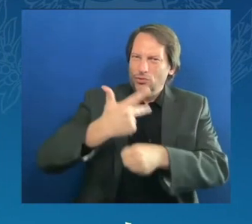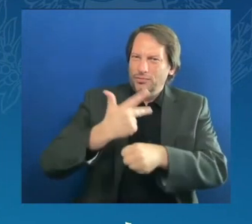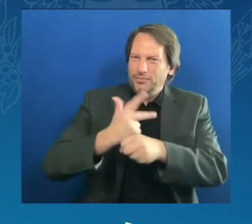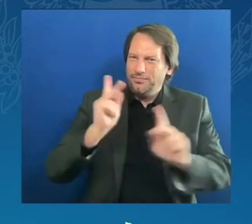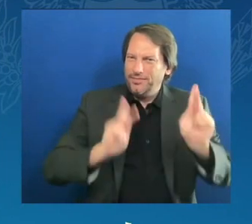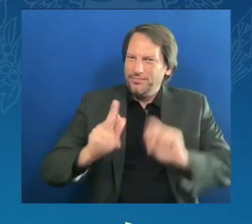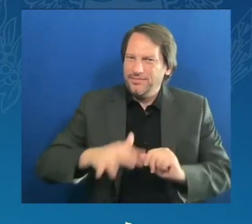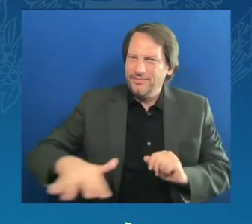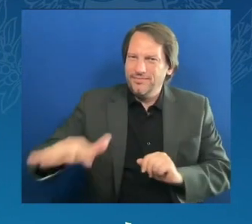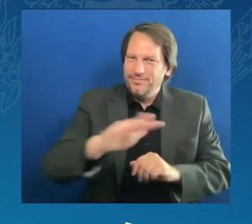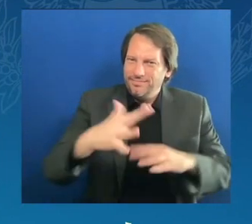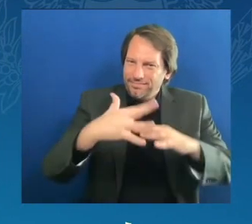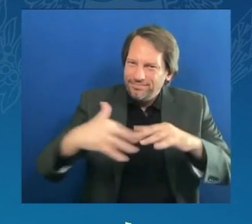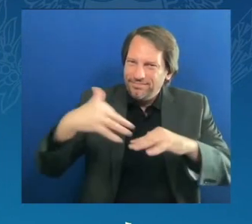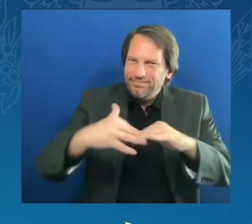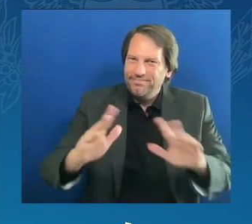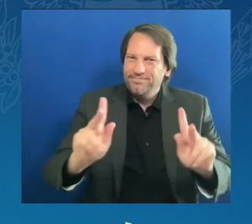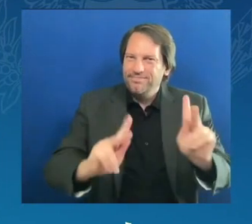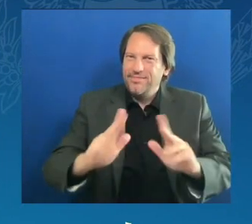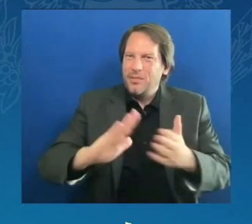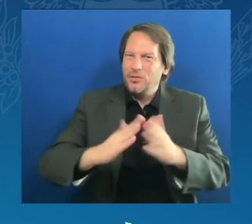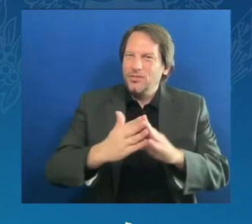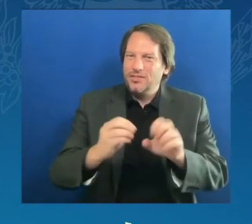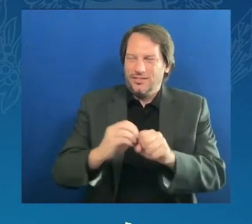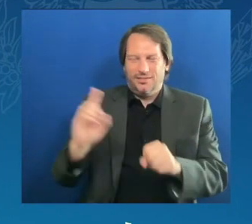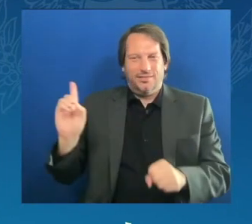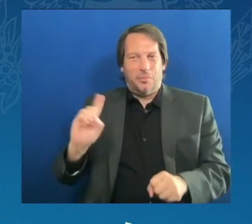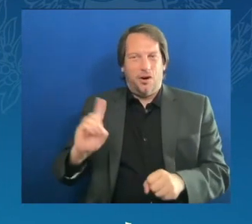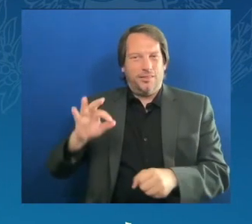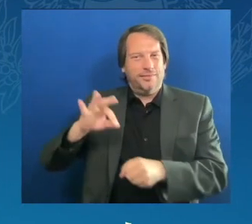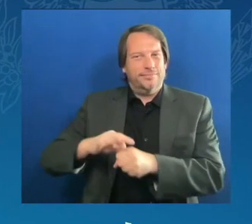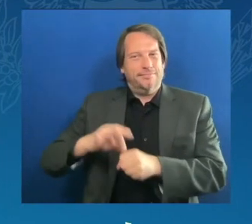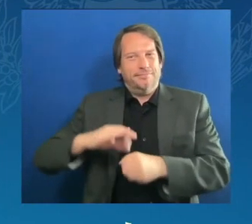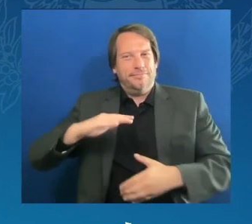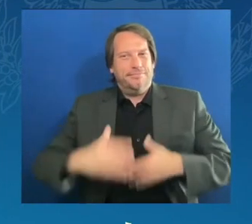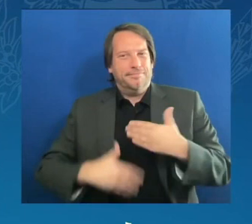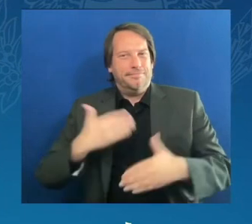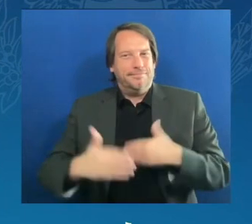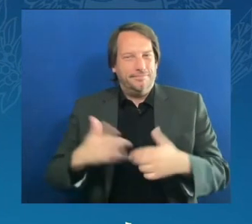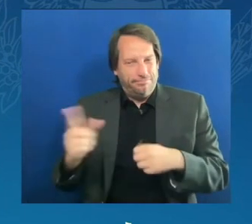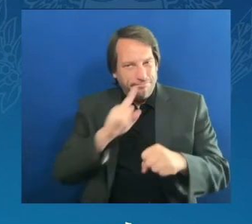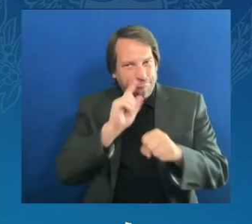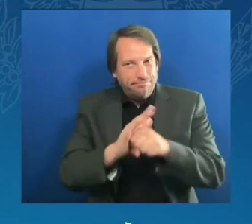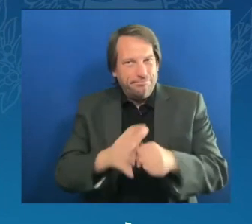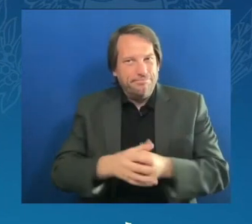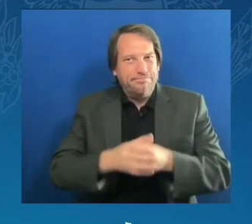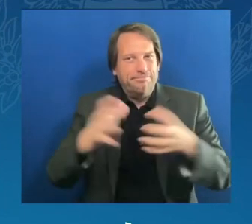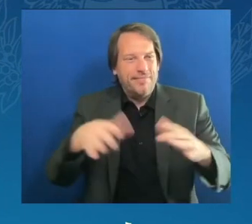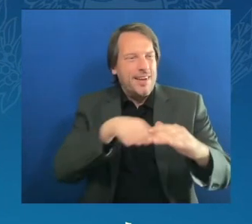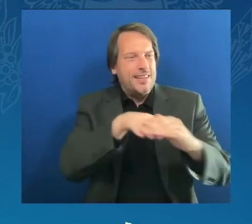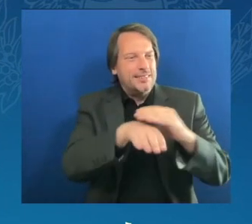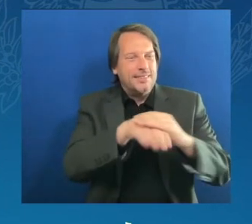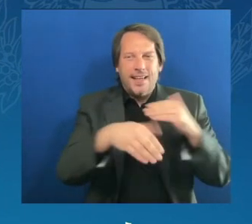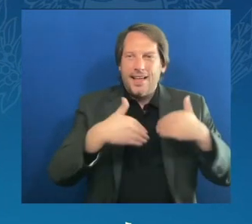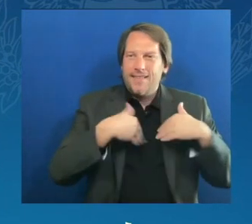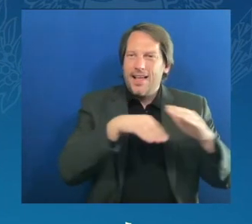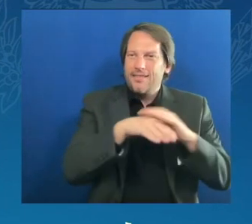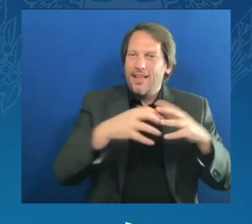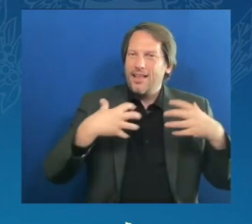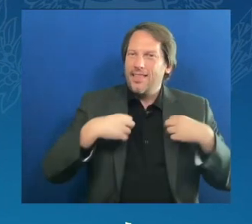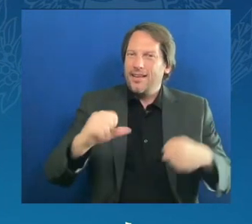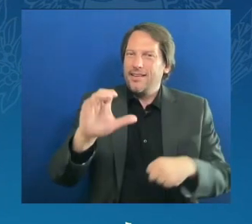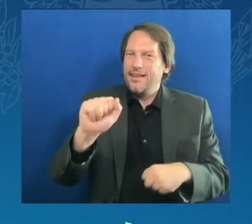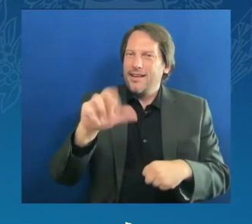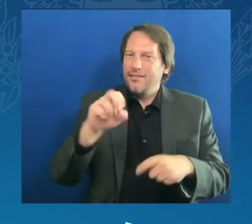and education, to combat the climate crisis, and to grow your economy. And it was clear that the people of